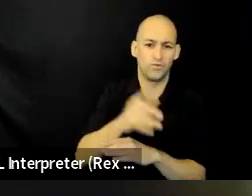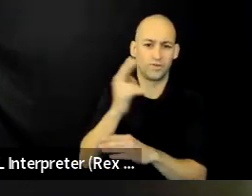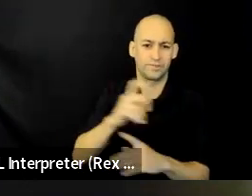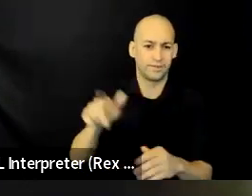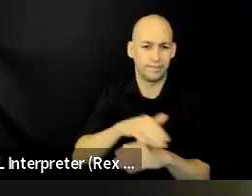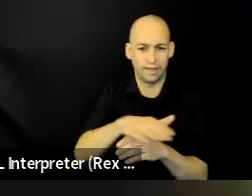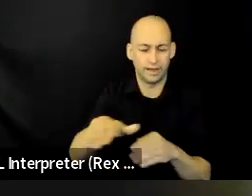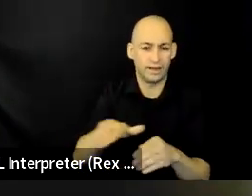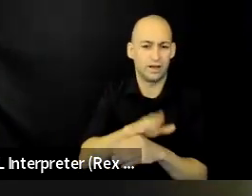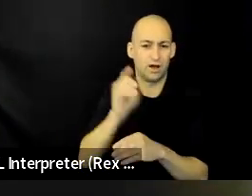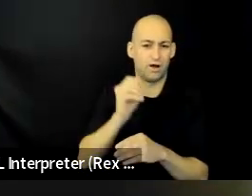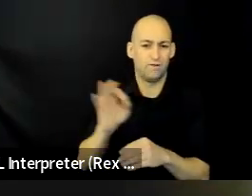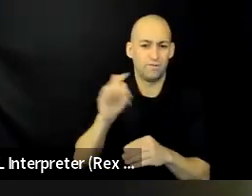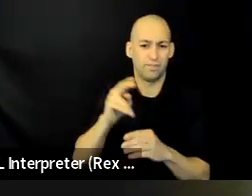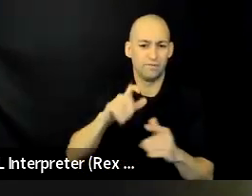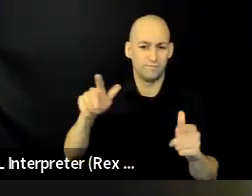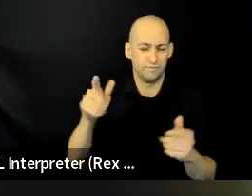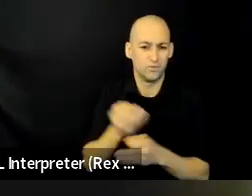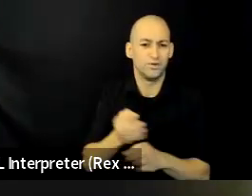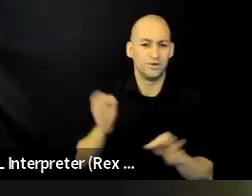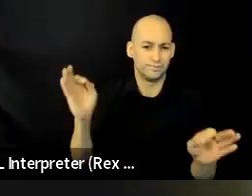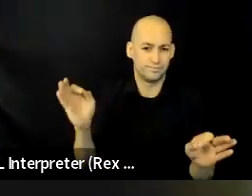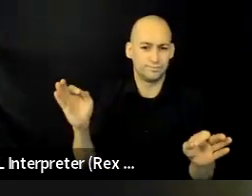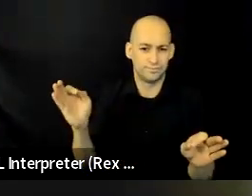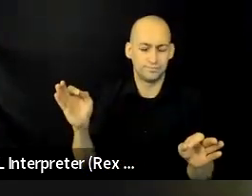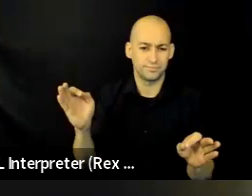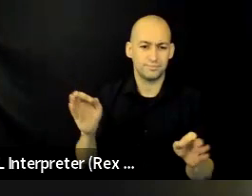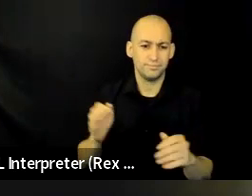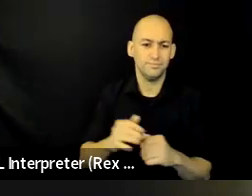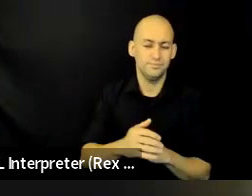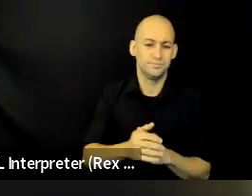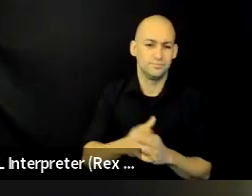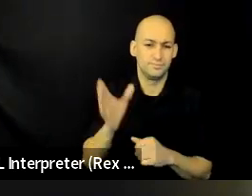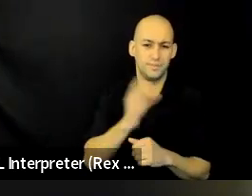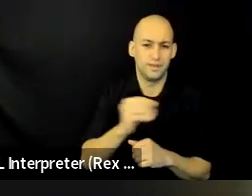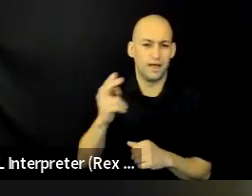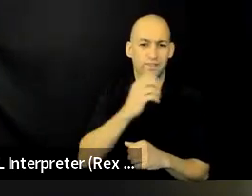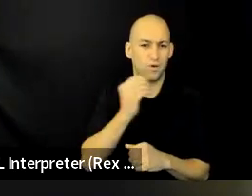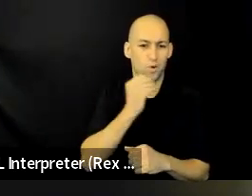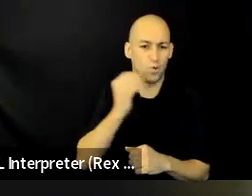wave for the land of the